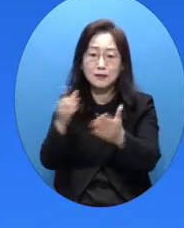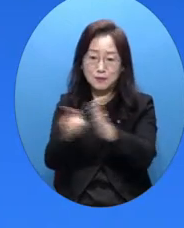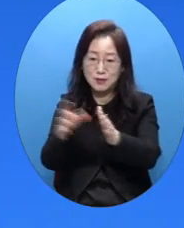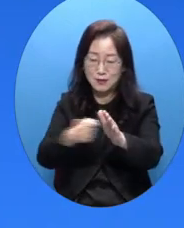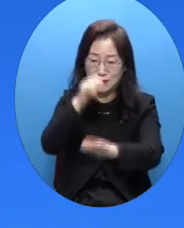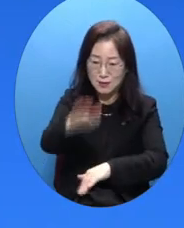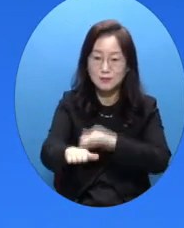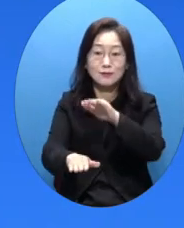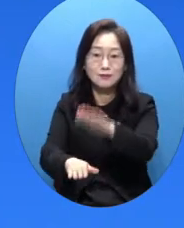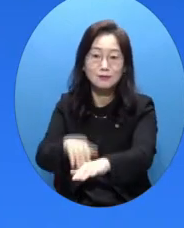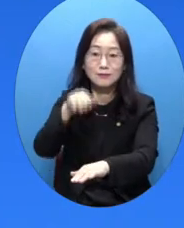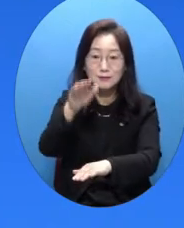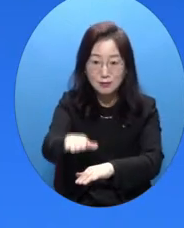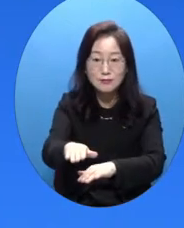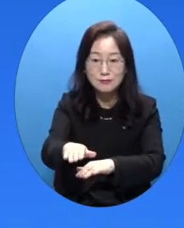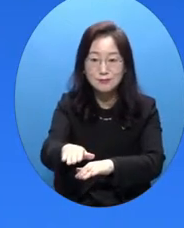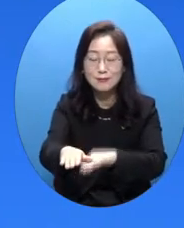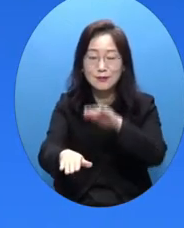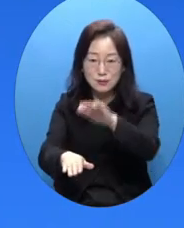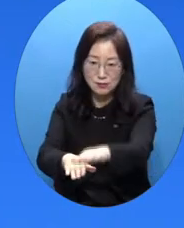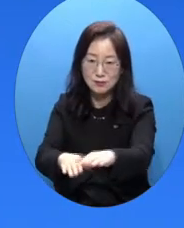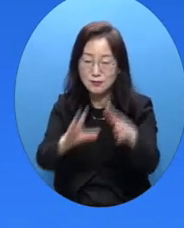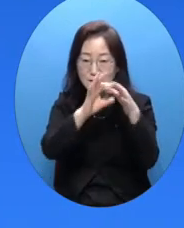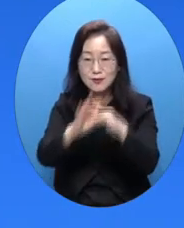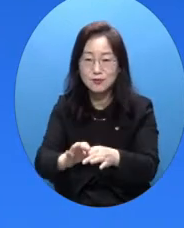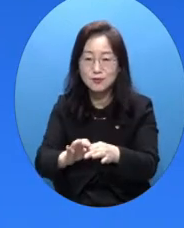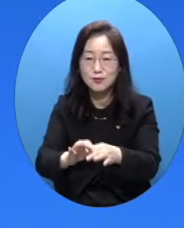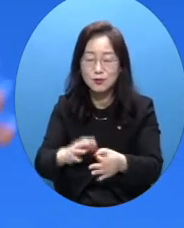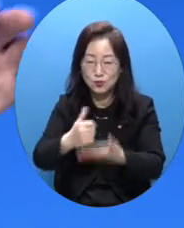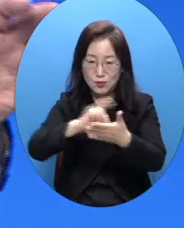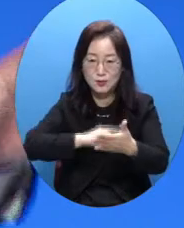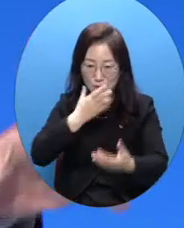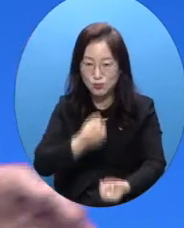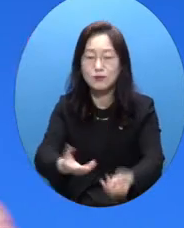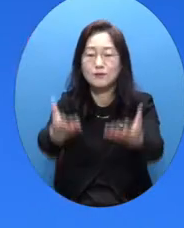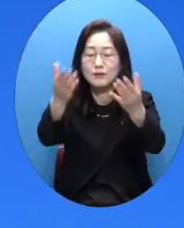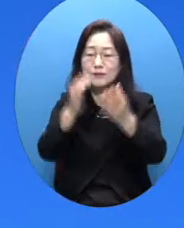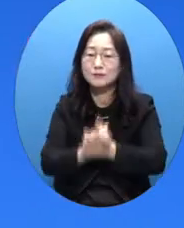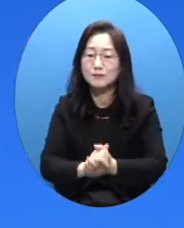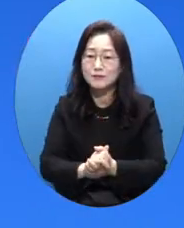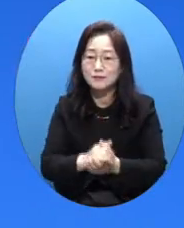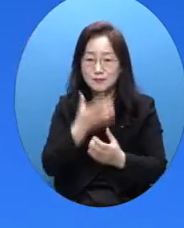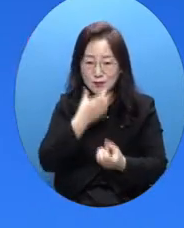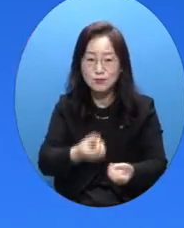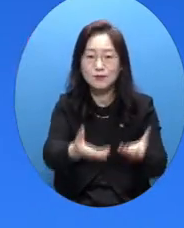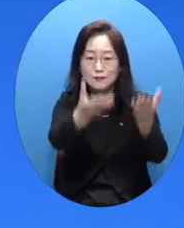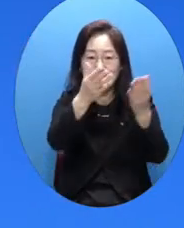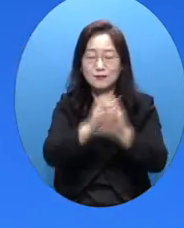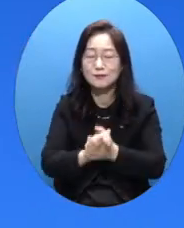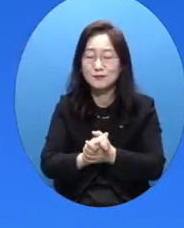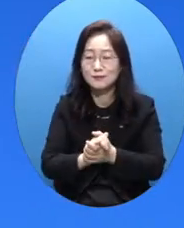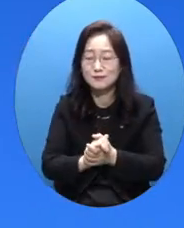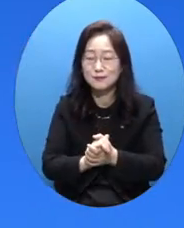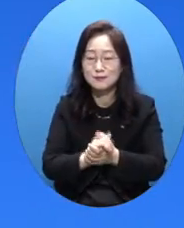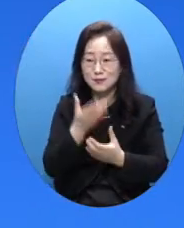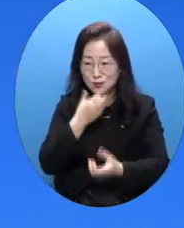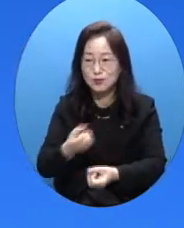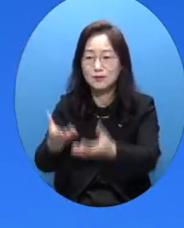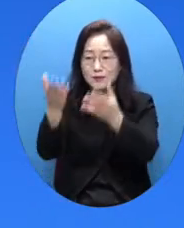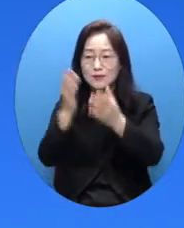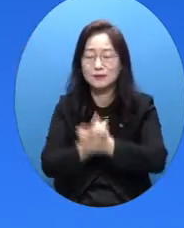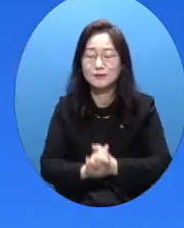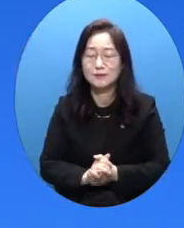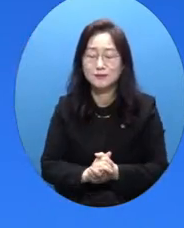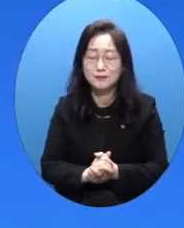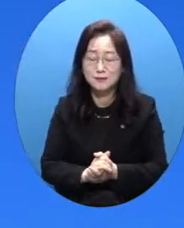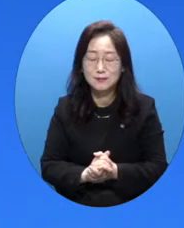pass do not step back and move forward vigorously by holding on to faith I bless you in the